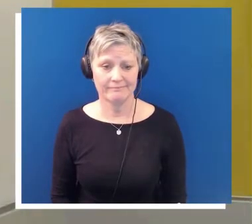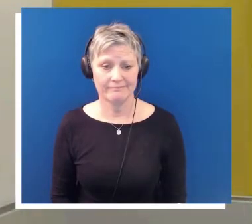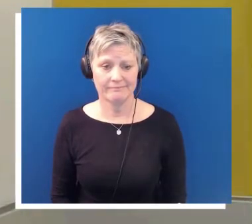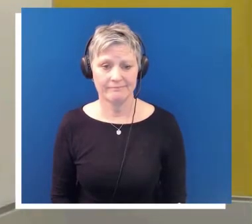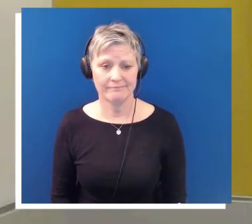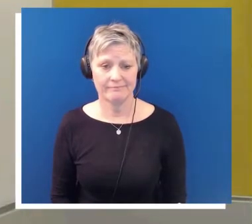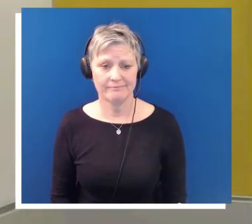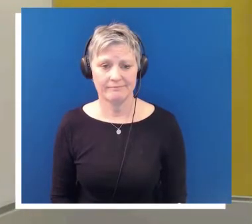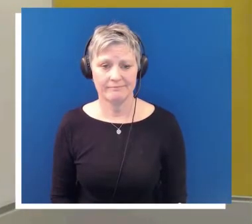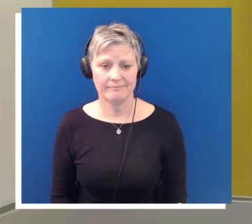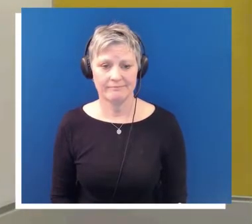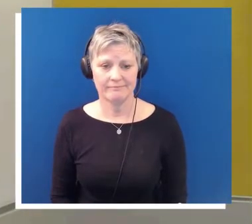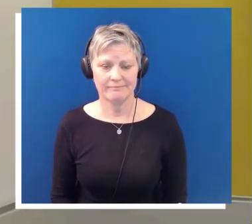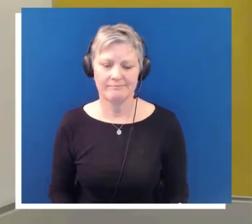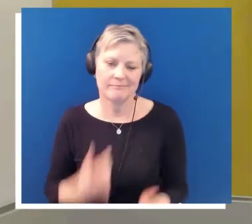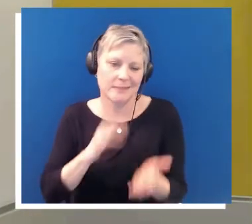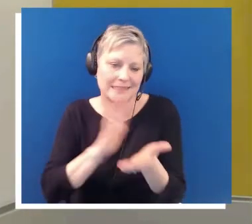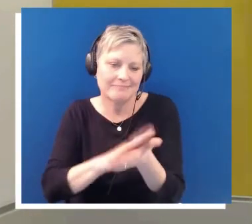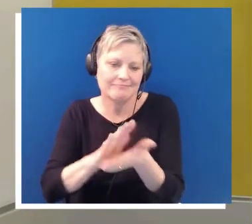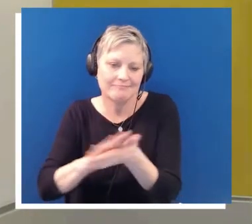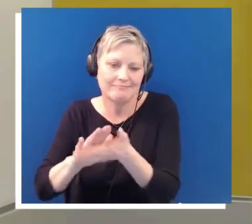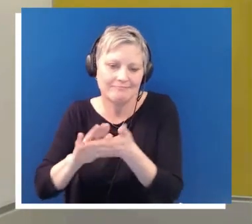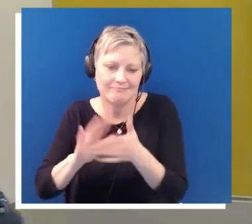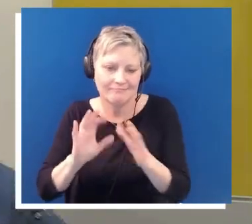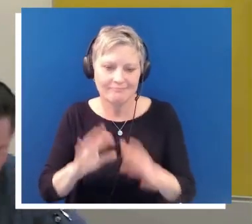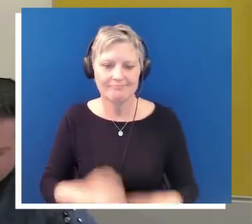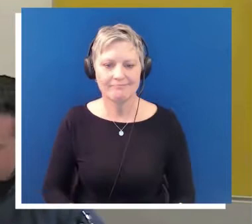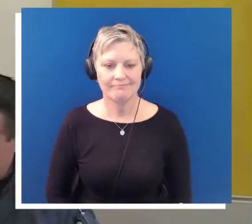Clean up our cutting board a little here.